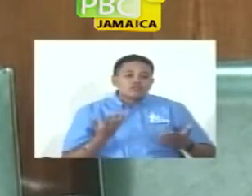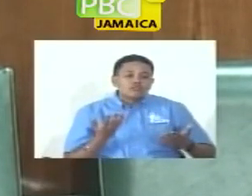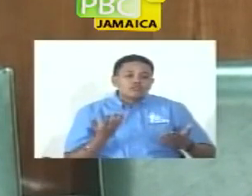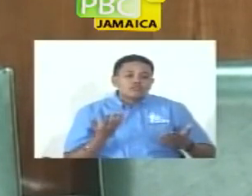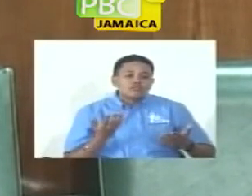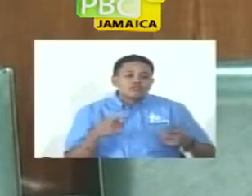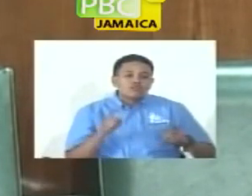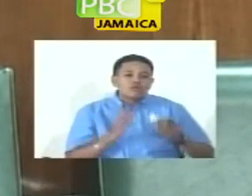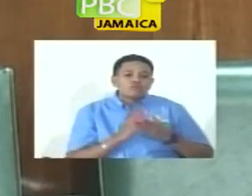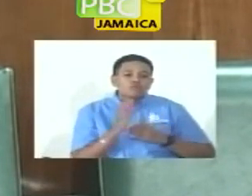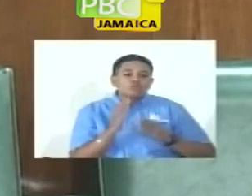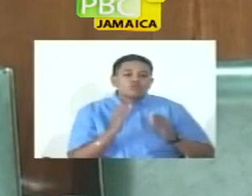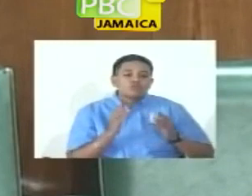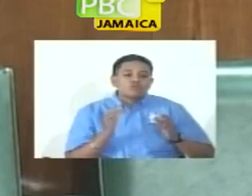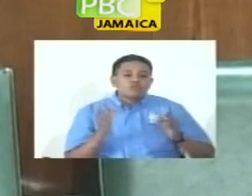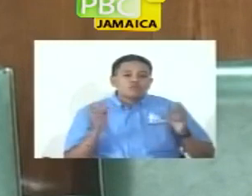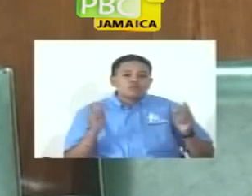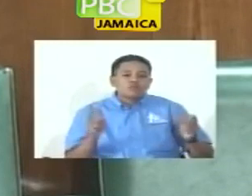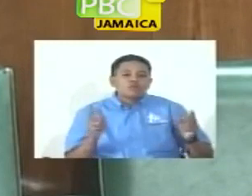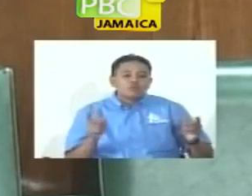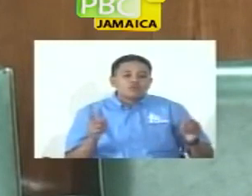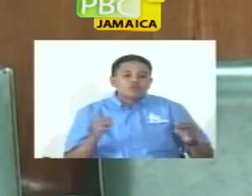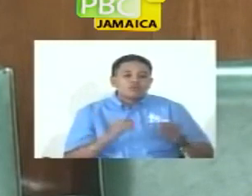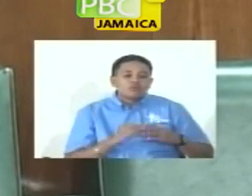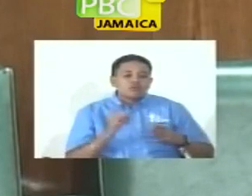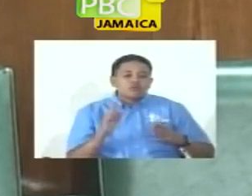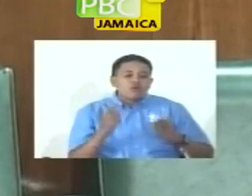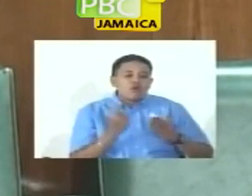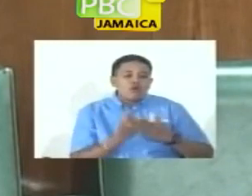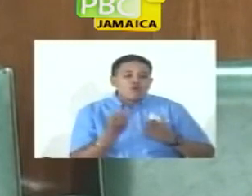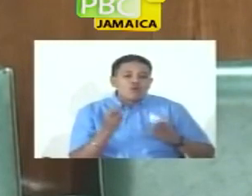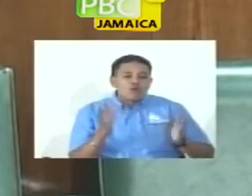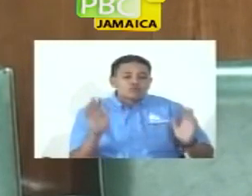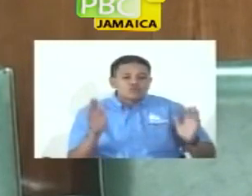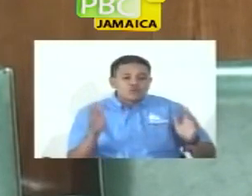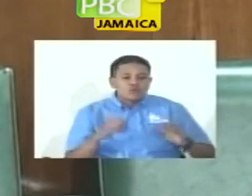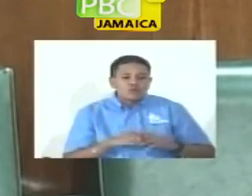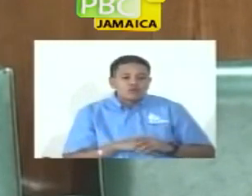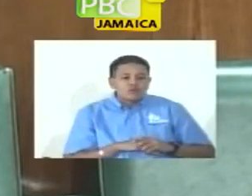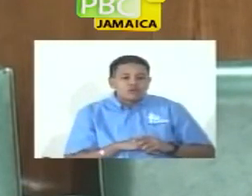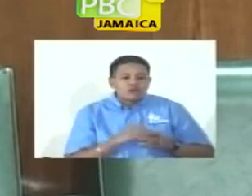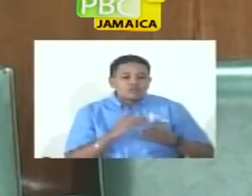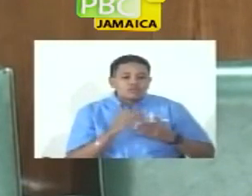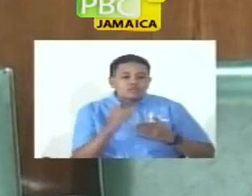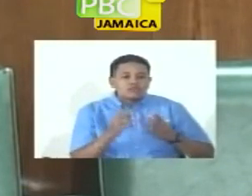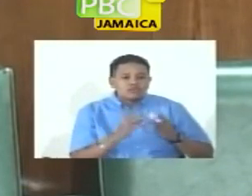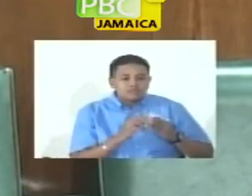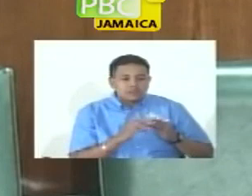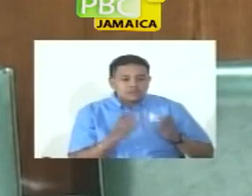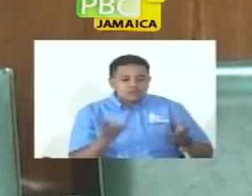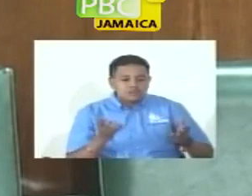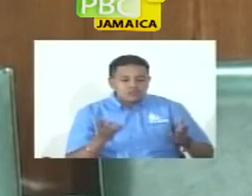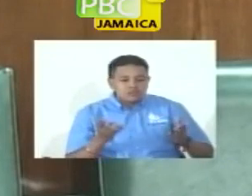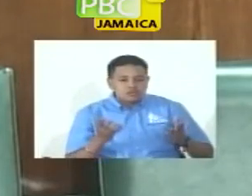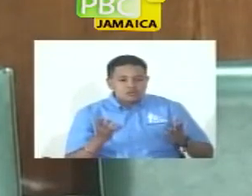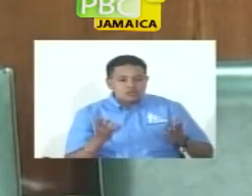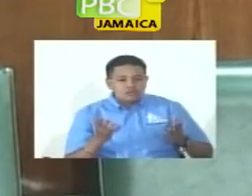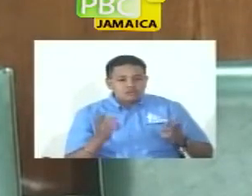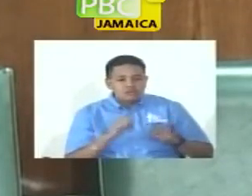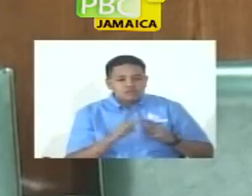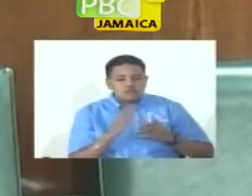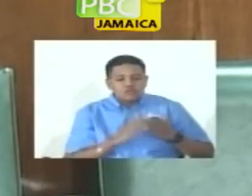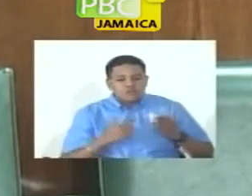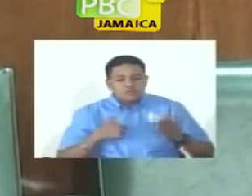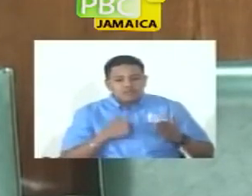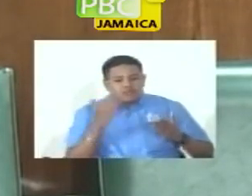it quickly in an hour or so next sitting. But some of us, I